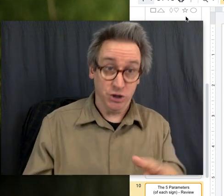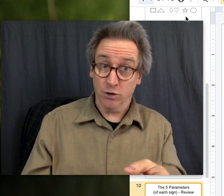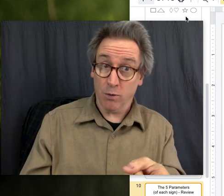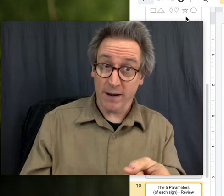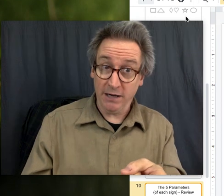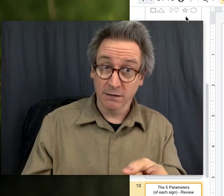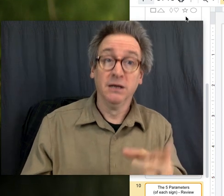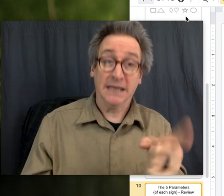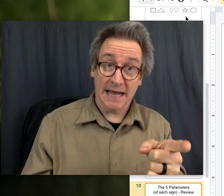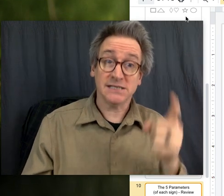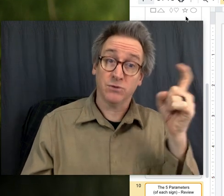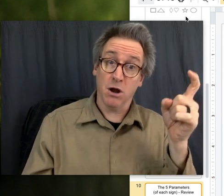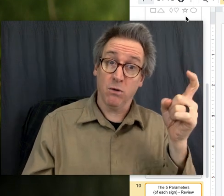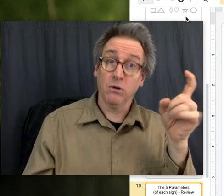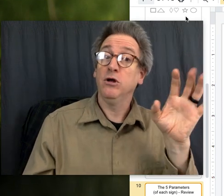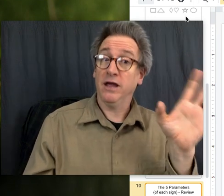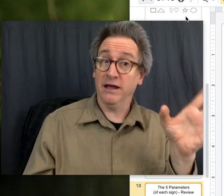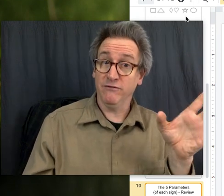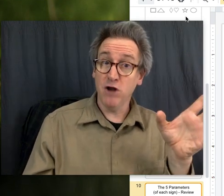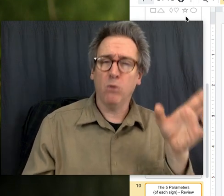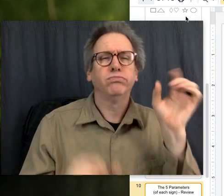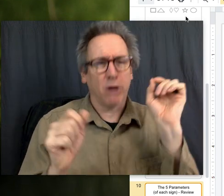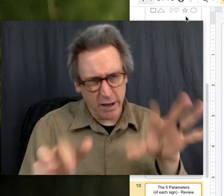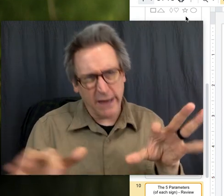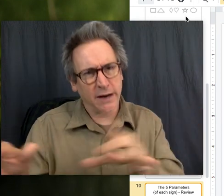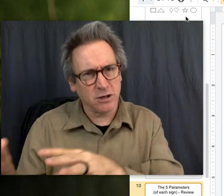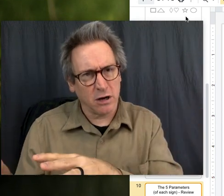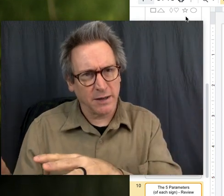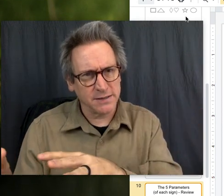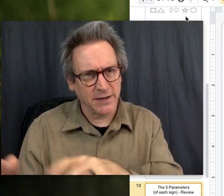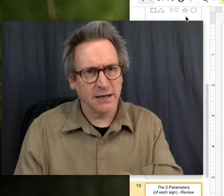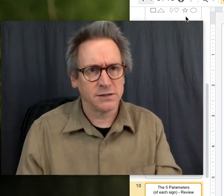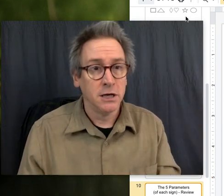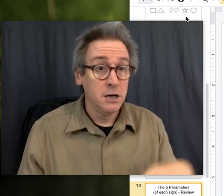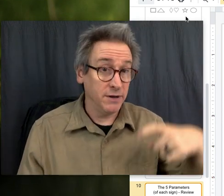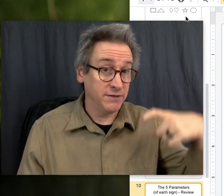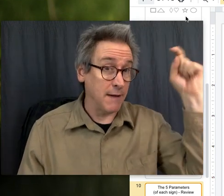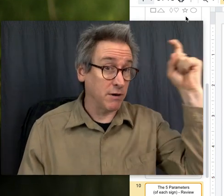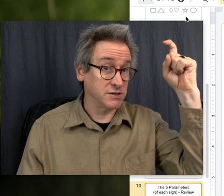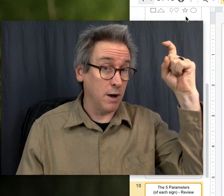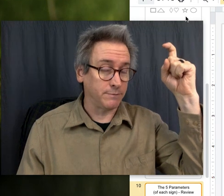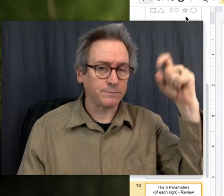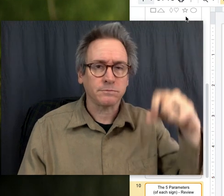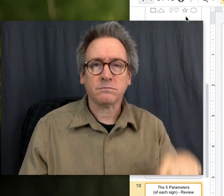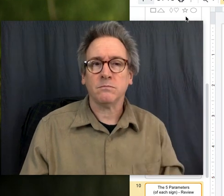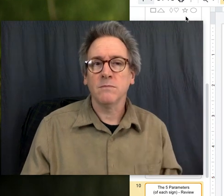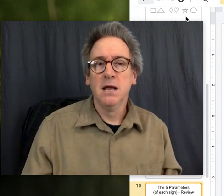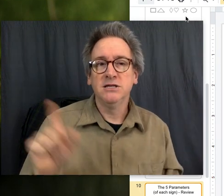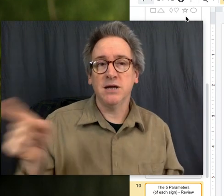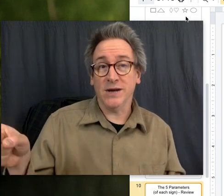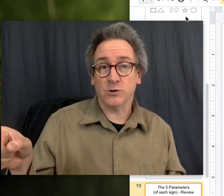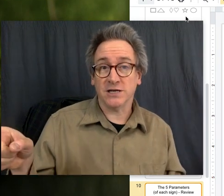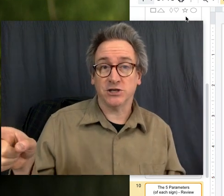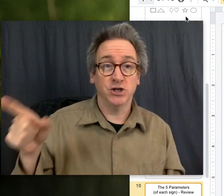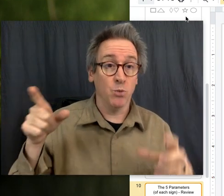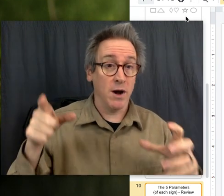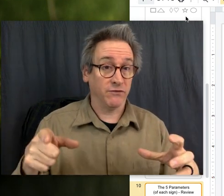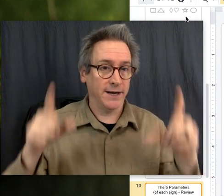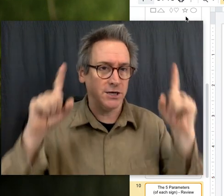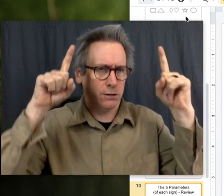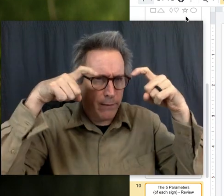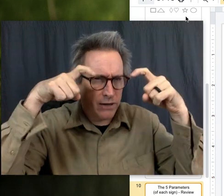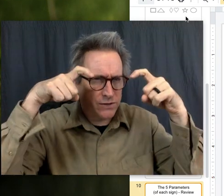Do you know what I mean? Yes or no? If no, okay, then I'll talk about something else. But the eyebrows go up. WH questions, you